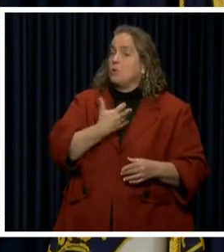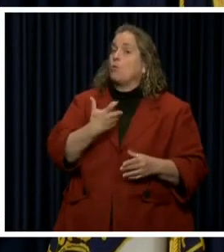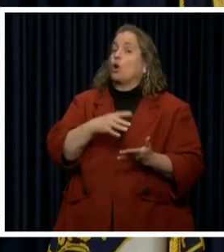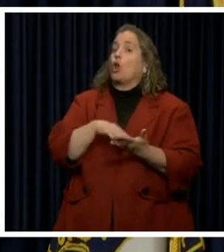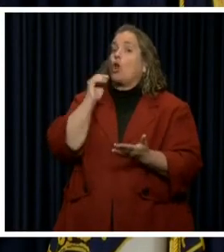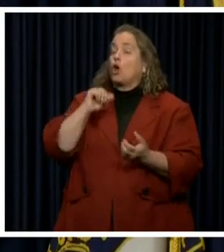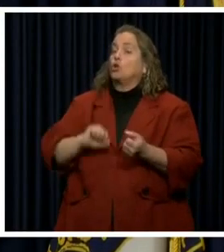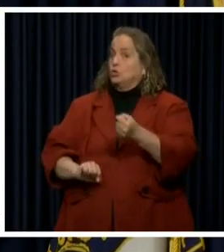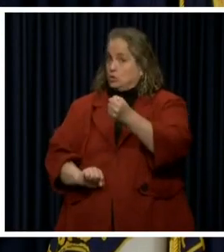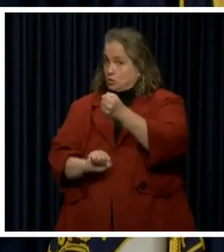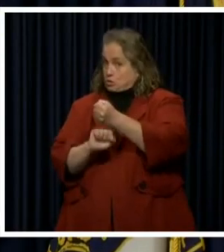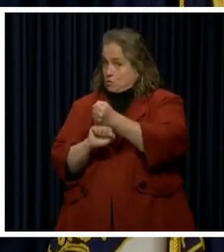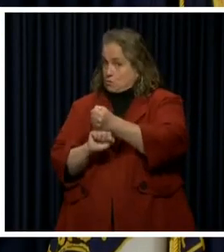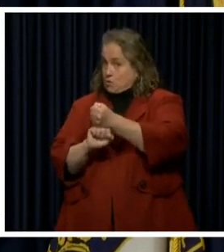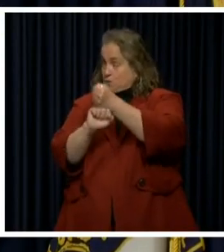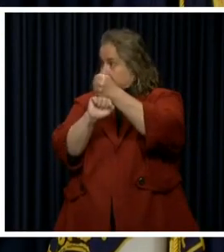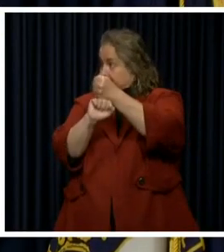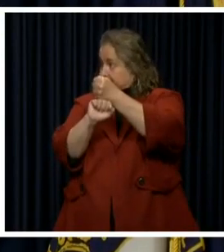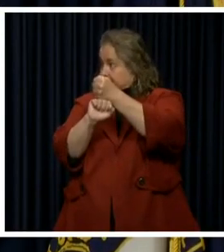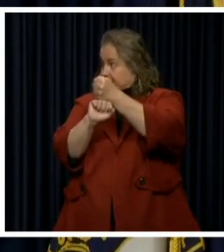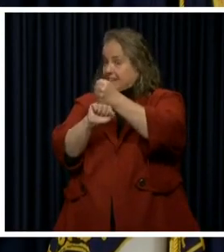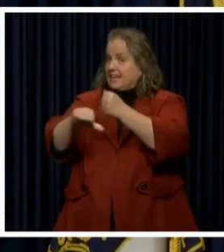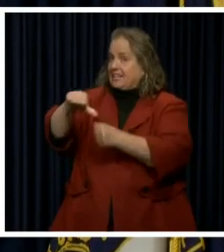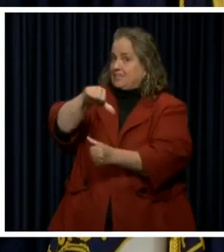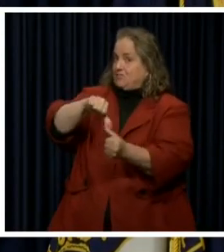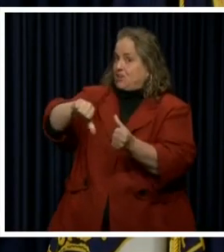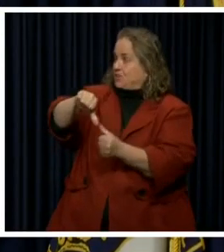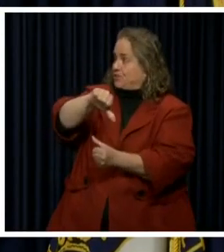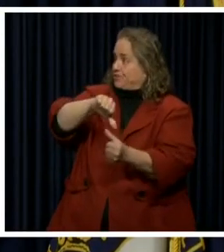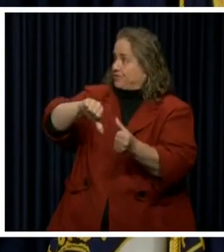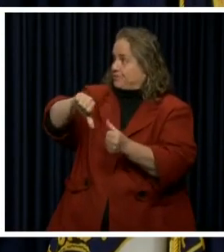learn support each other.